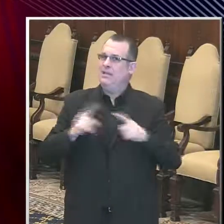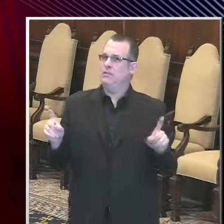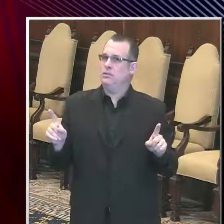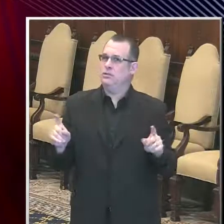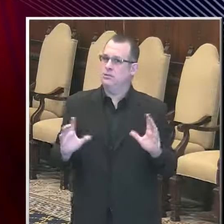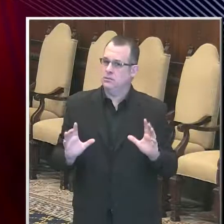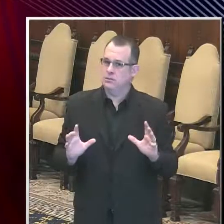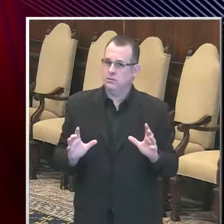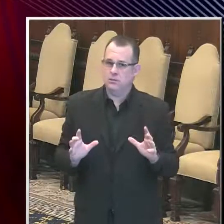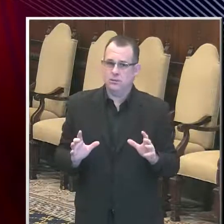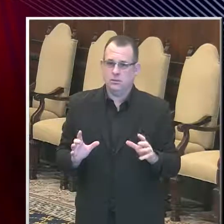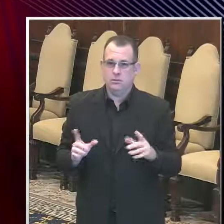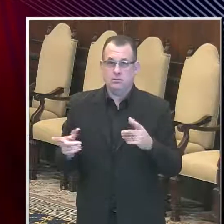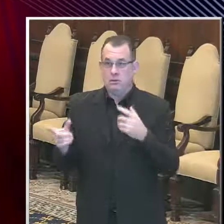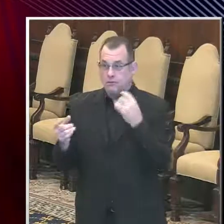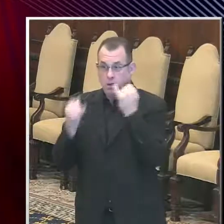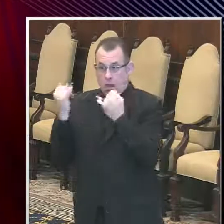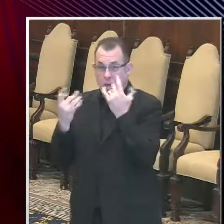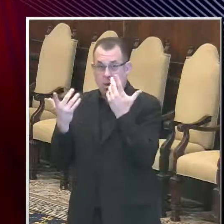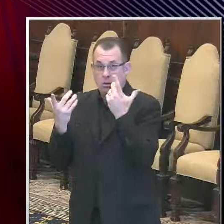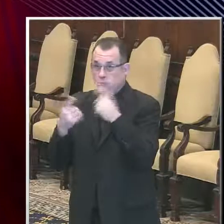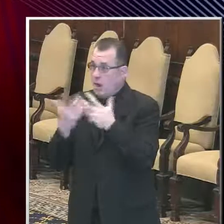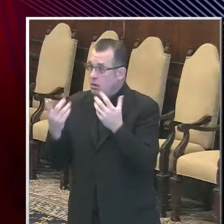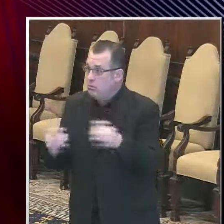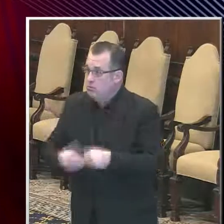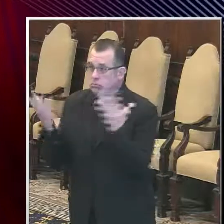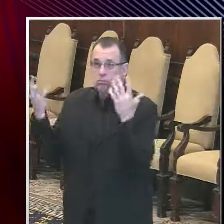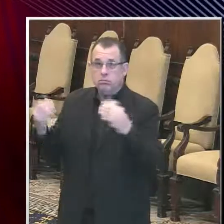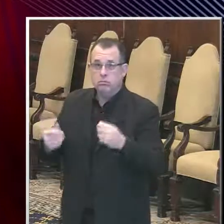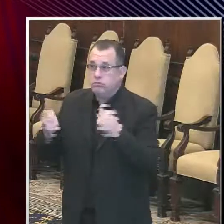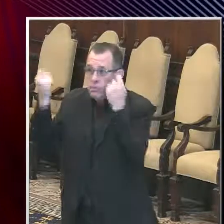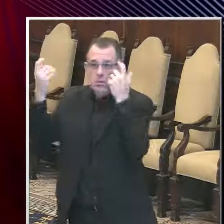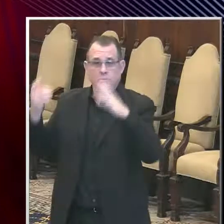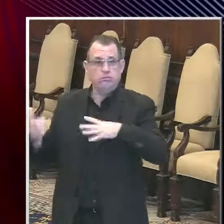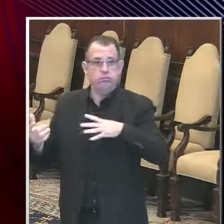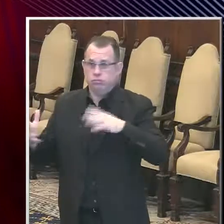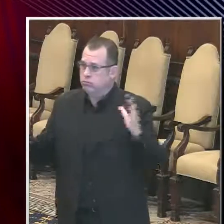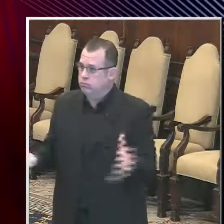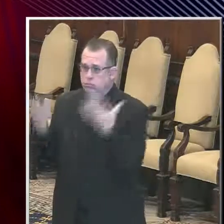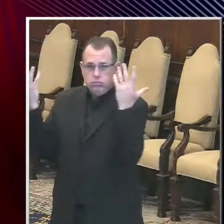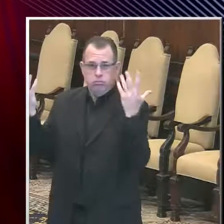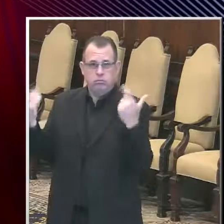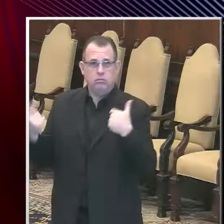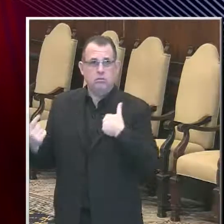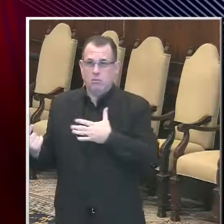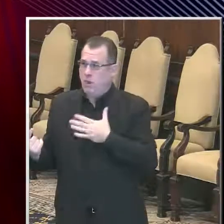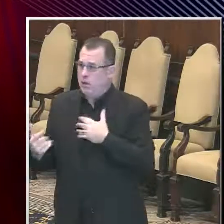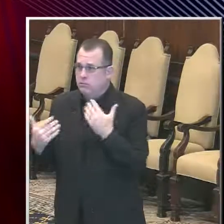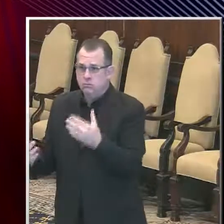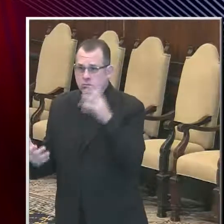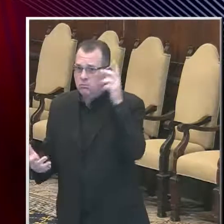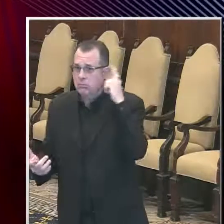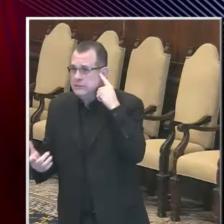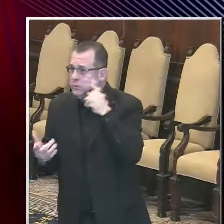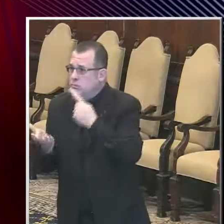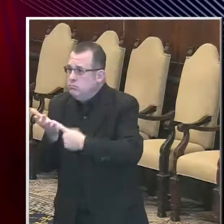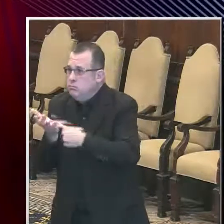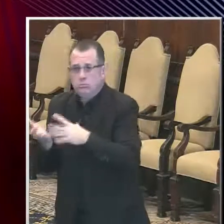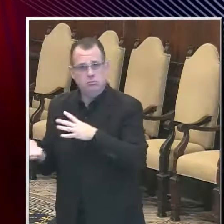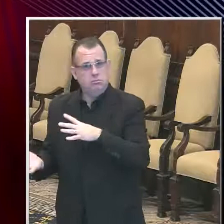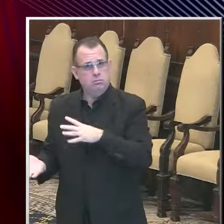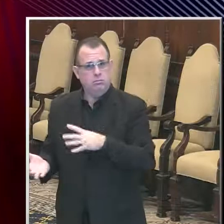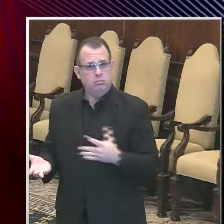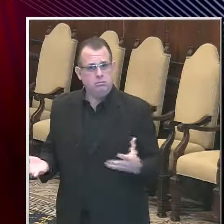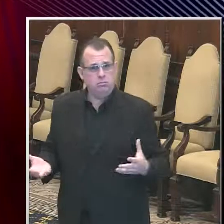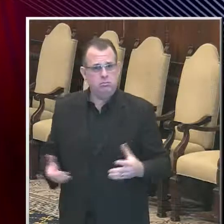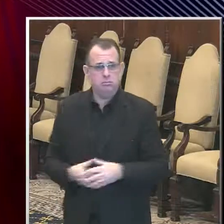us a pump up or a lift, certainly happy to listen to. Thank you. And just